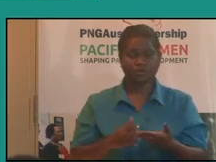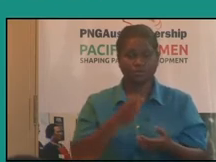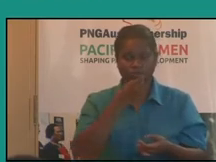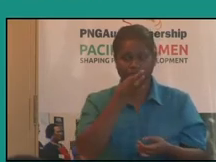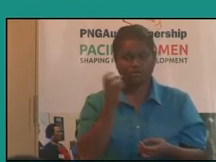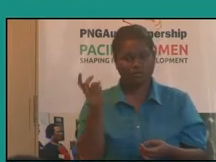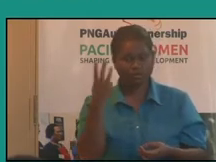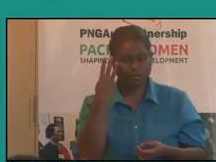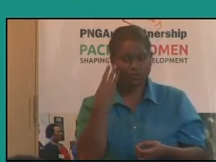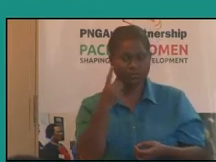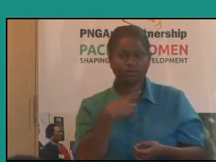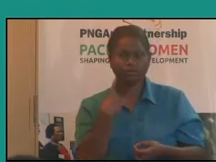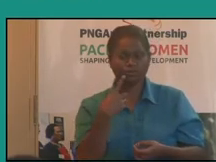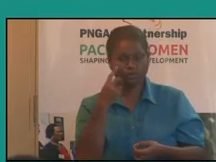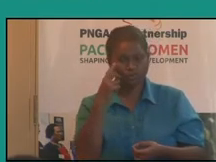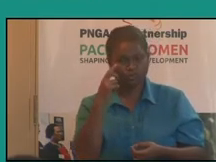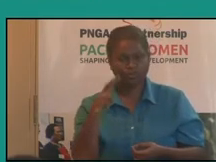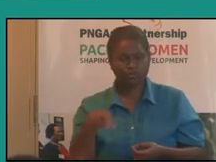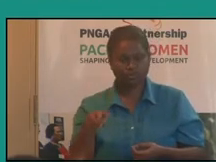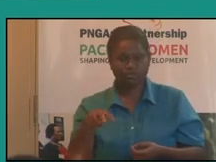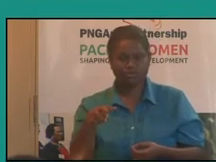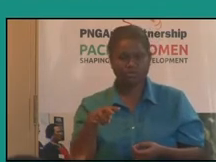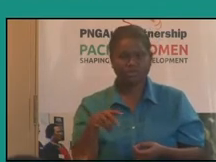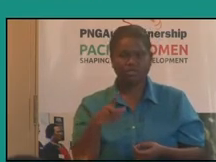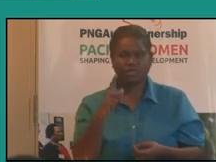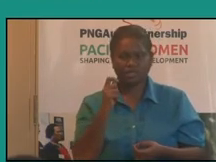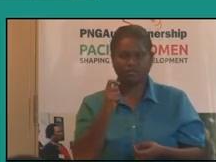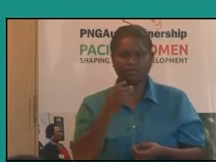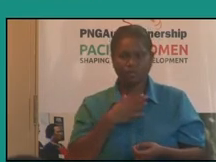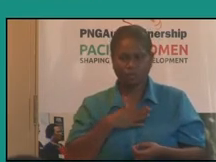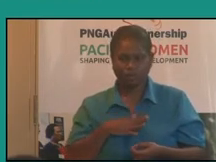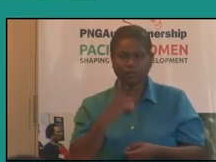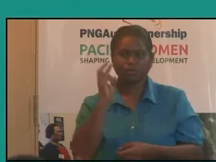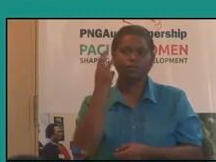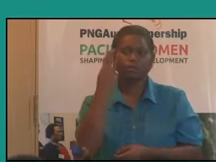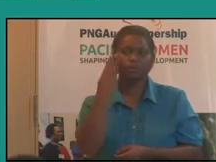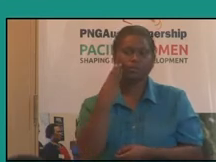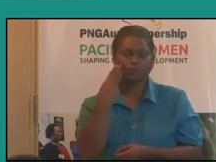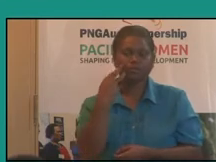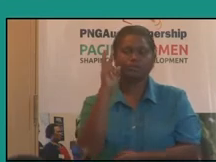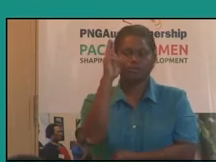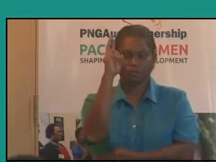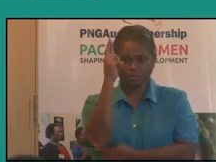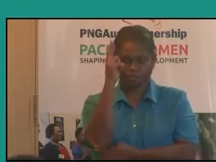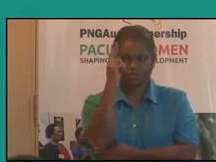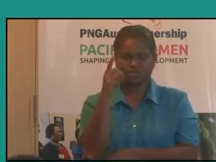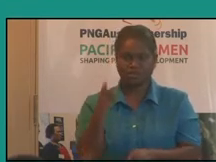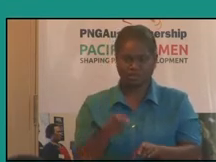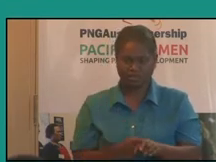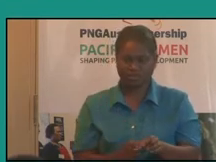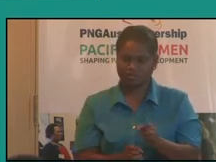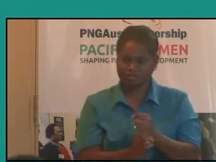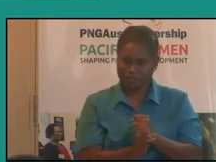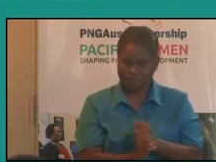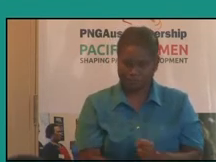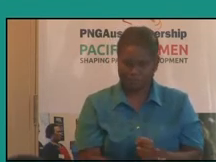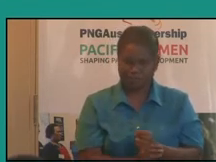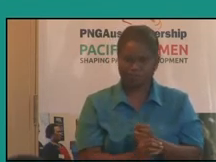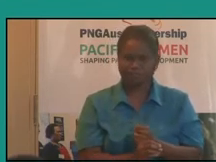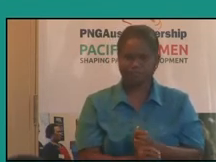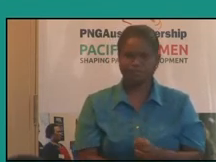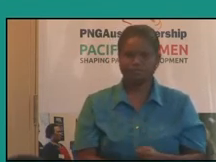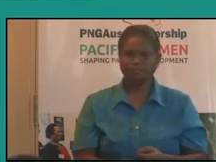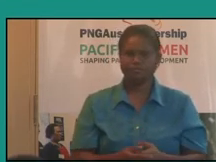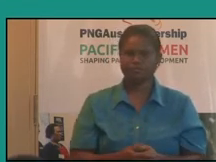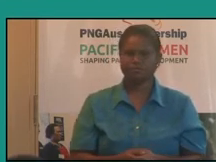beyond talking about getting the representation in Parliament and the mentoring, the importance of the mentoring that's going on, are we